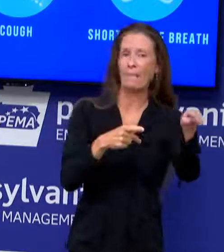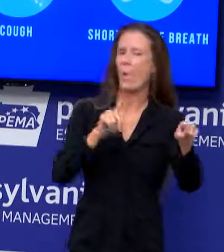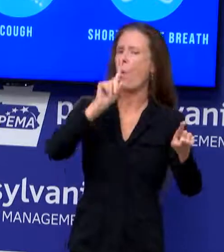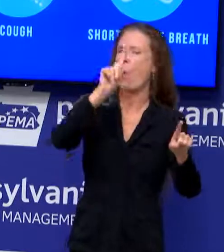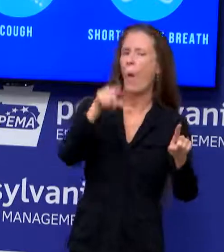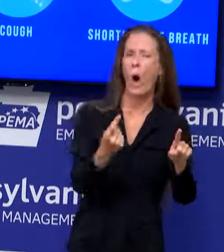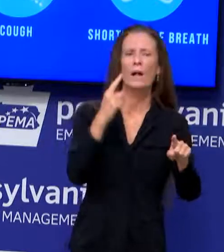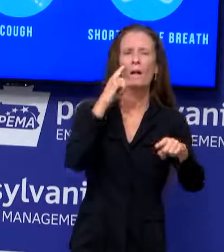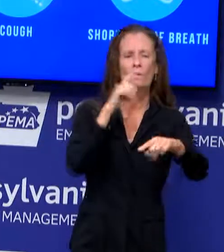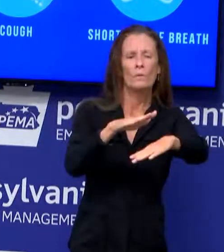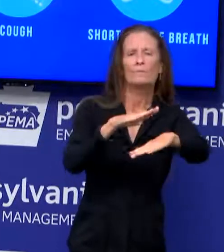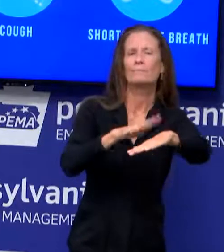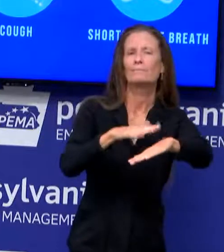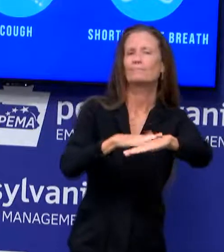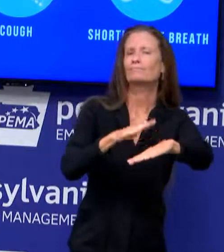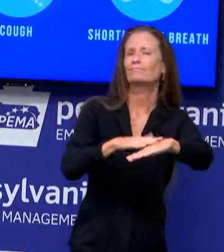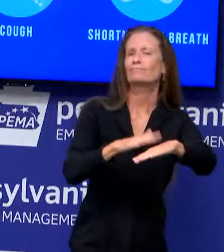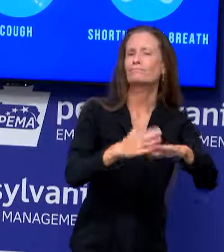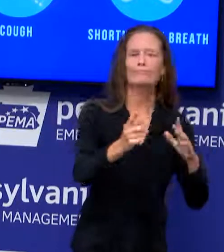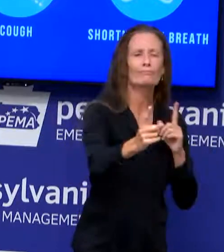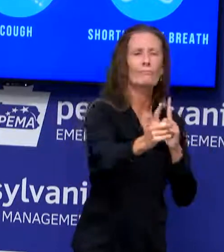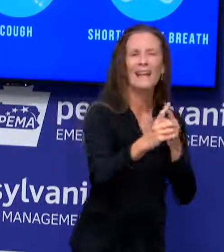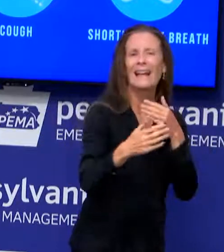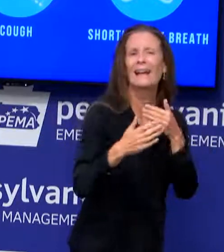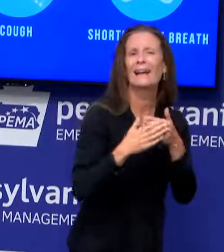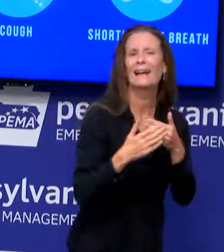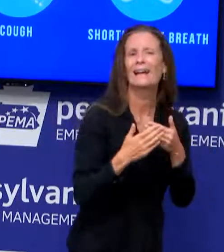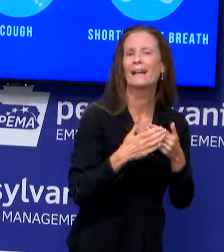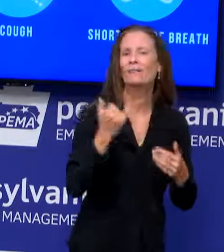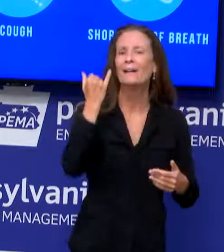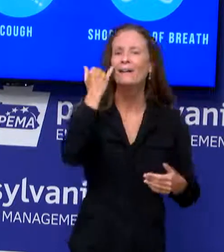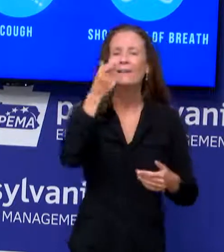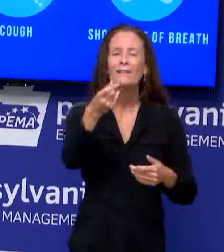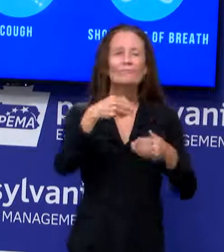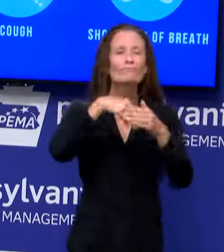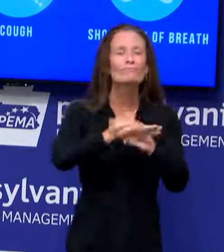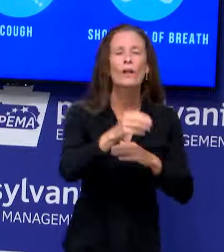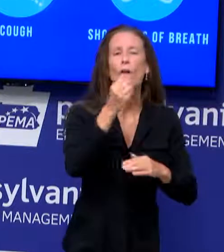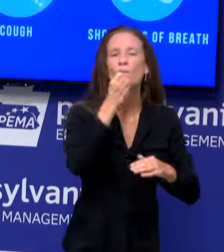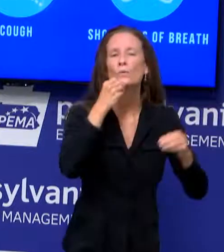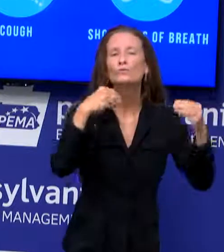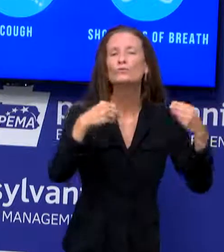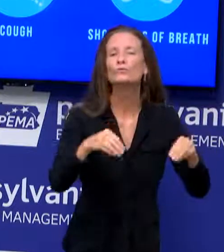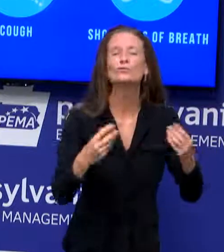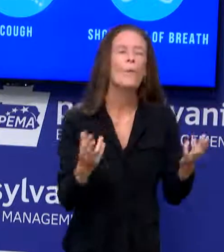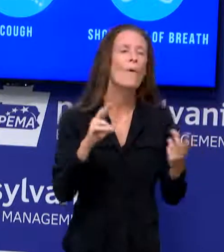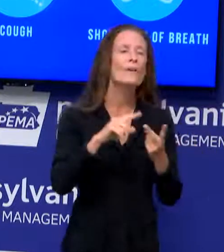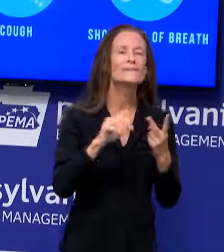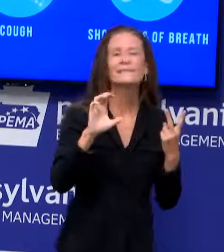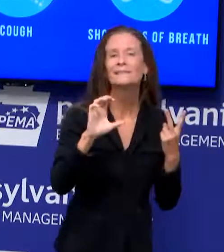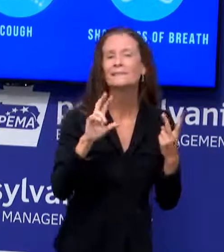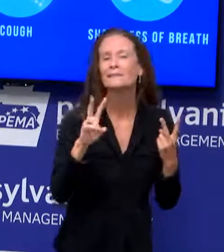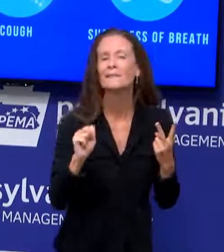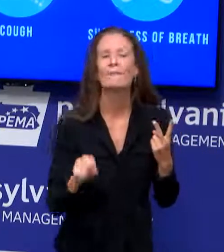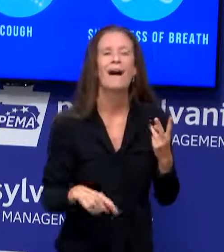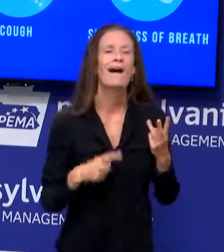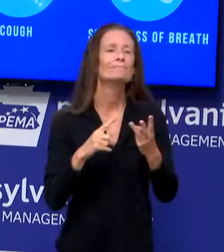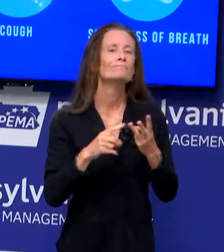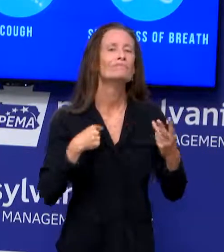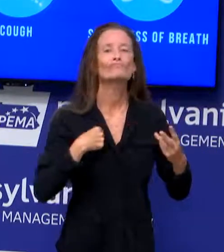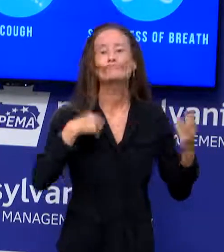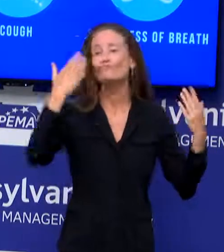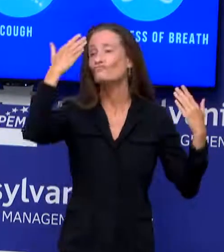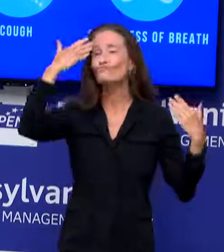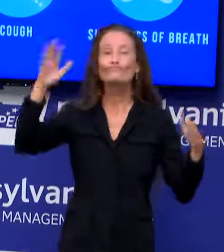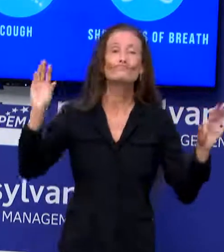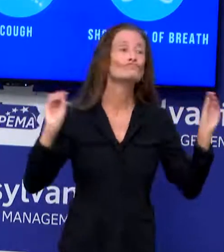you went to, get some takeout, and then you went to CVS or, a drugstore, and then you might not know all the people